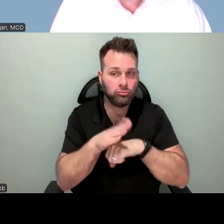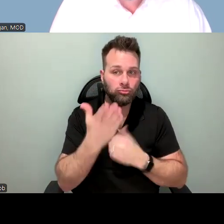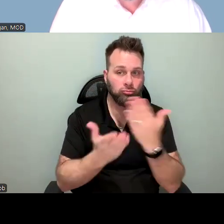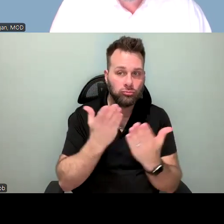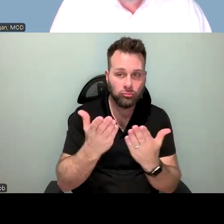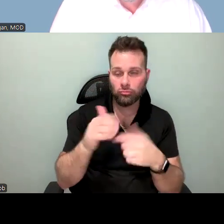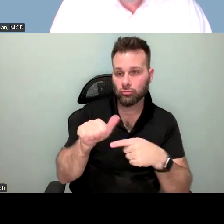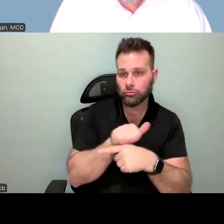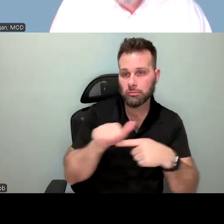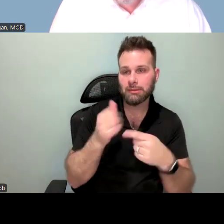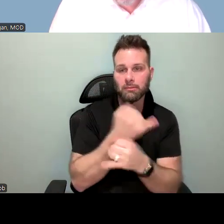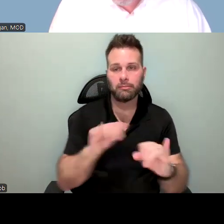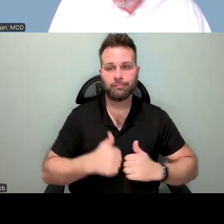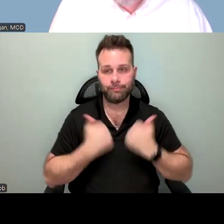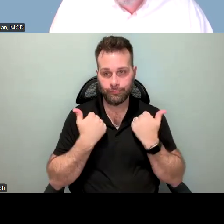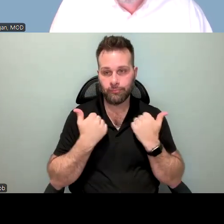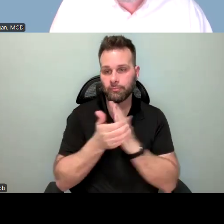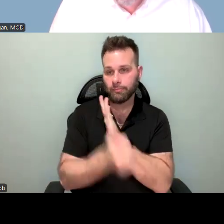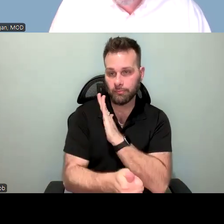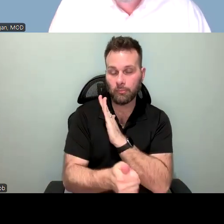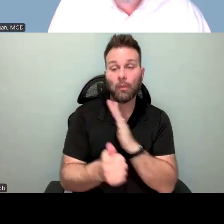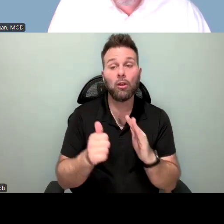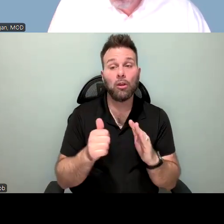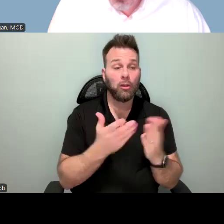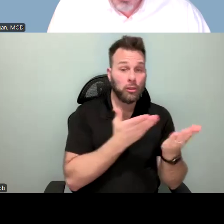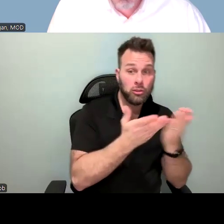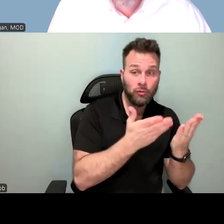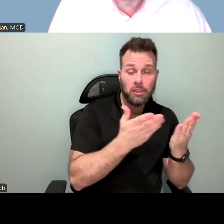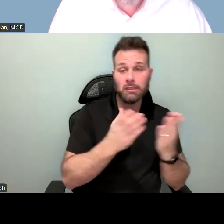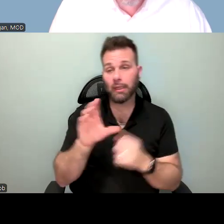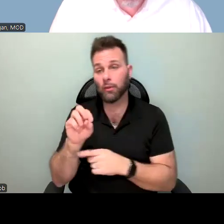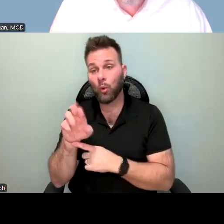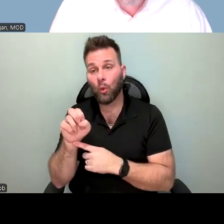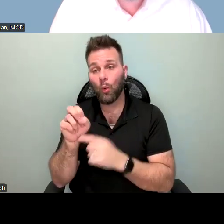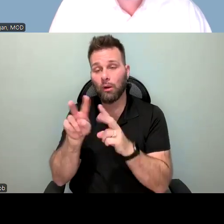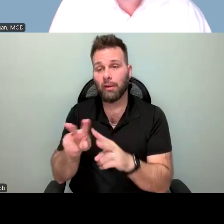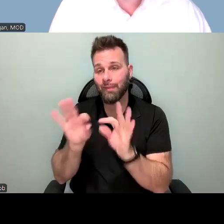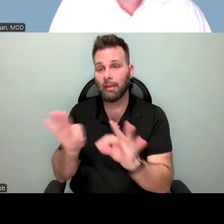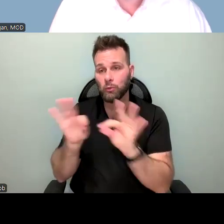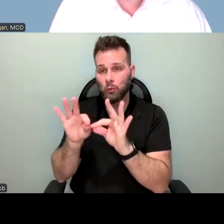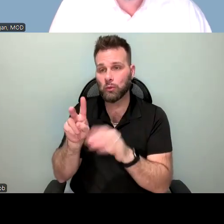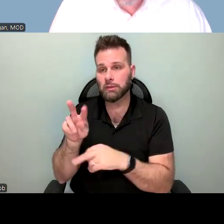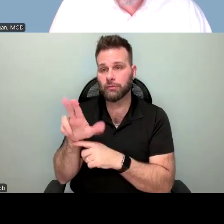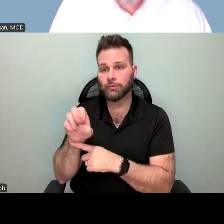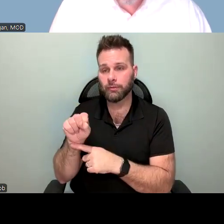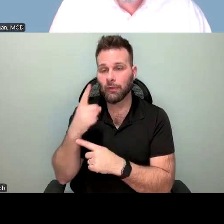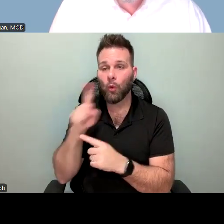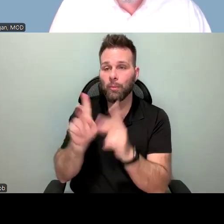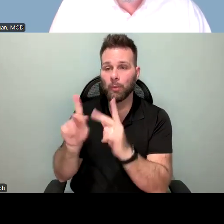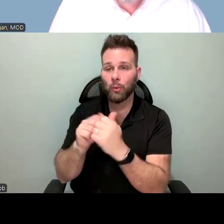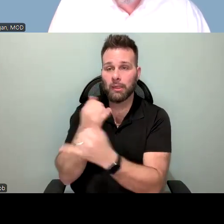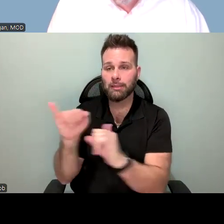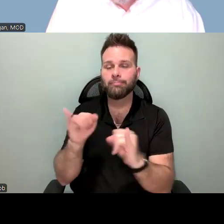skills. These services align with the core values of promoting equal opportunities and independence for people with disabilities.